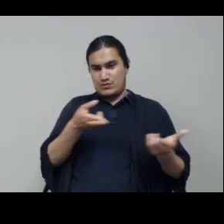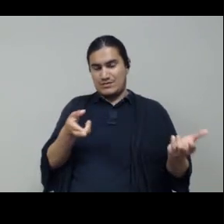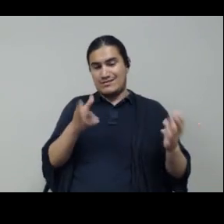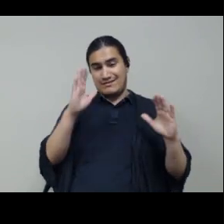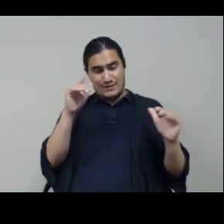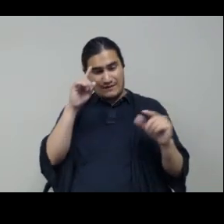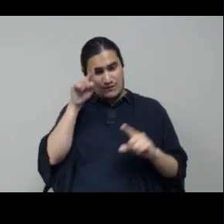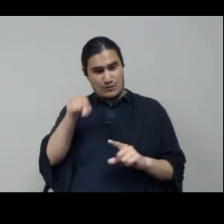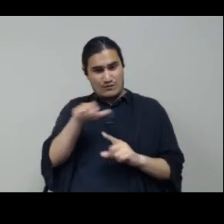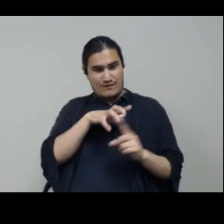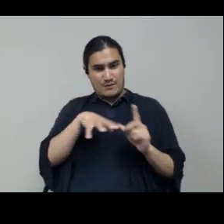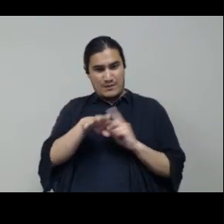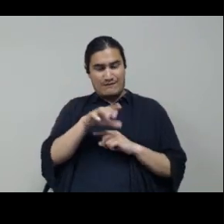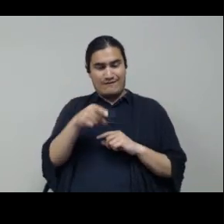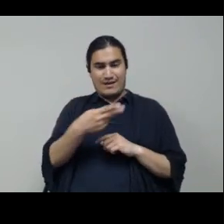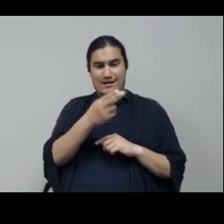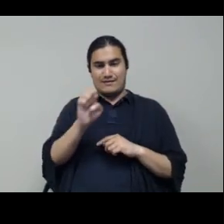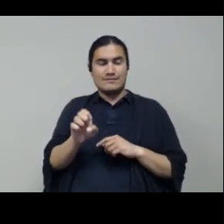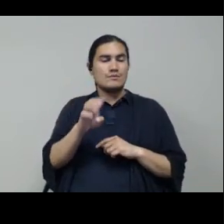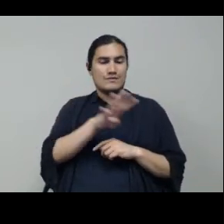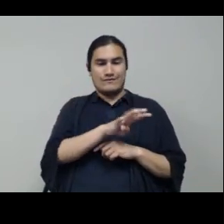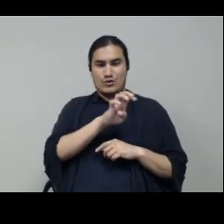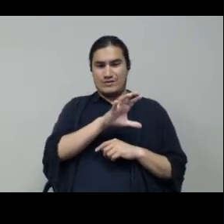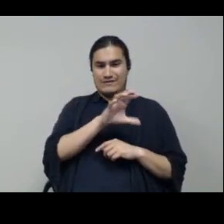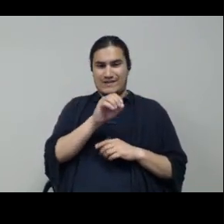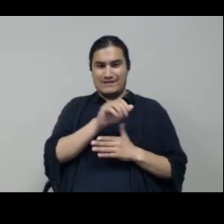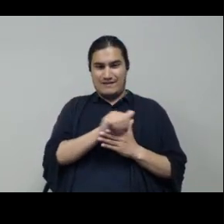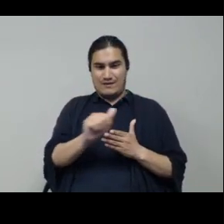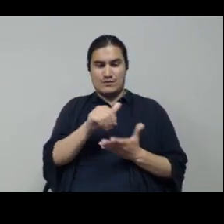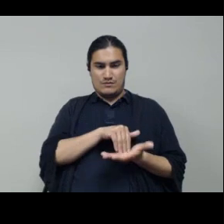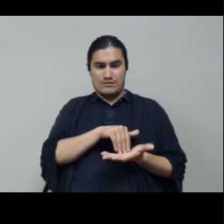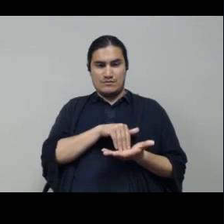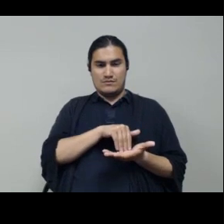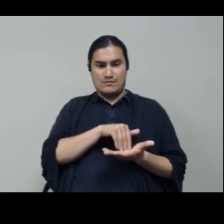anticipated for the environmental phase was $450,000.